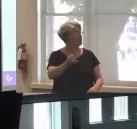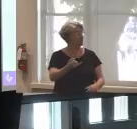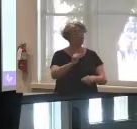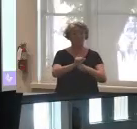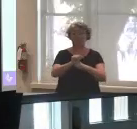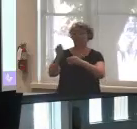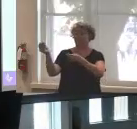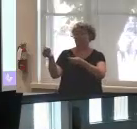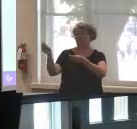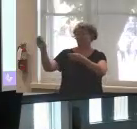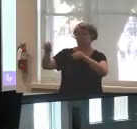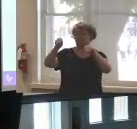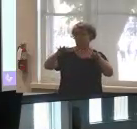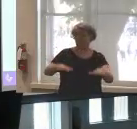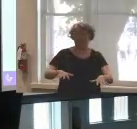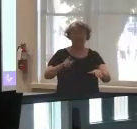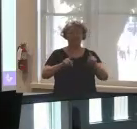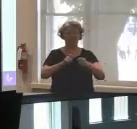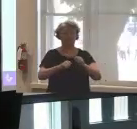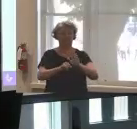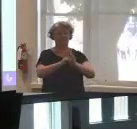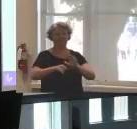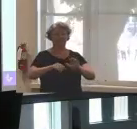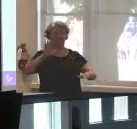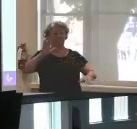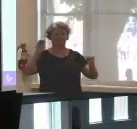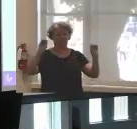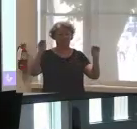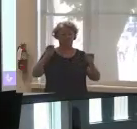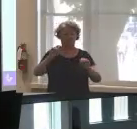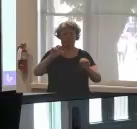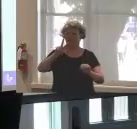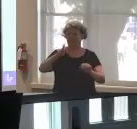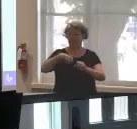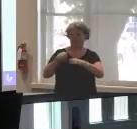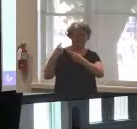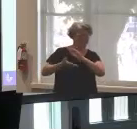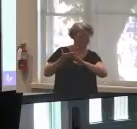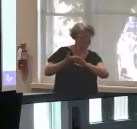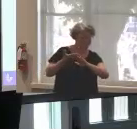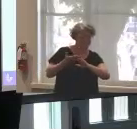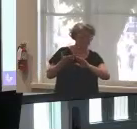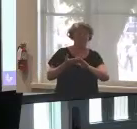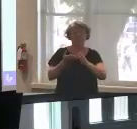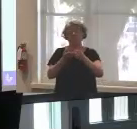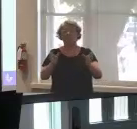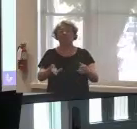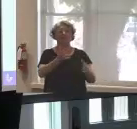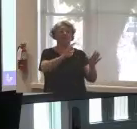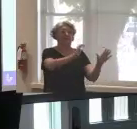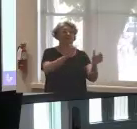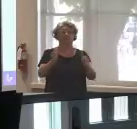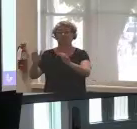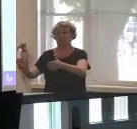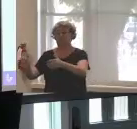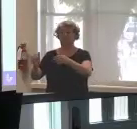with newcomers and folks with precarious status for over the past 32 years. We broadly work in three core areas